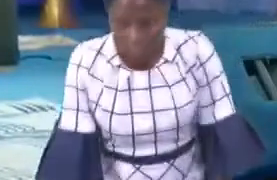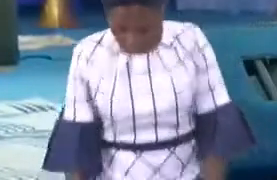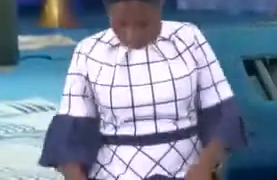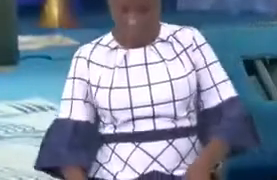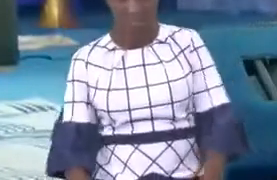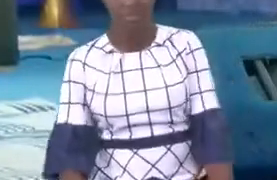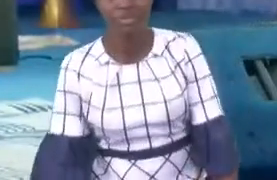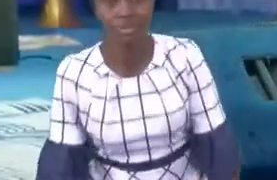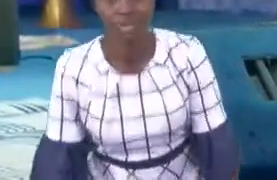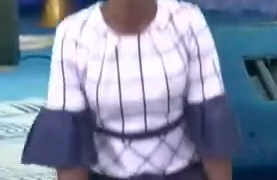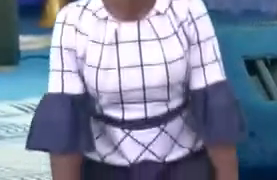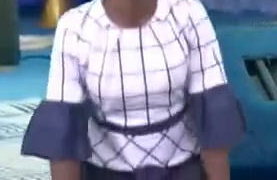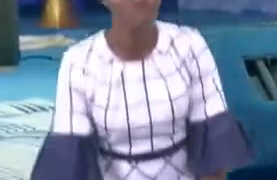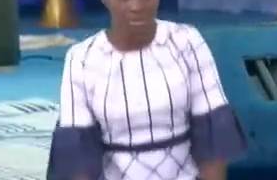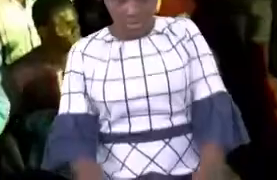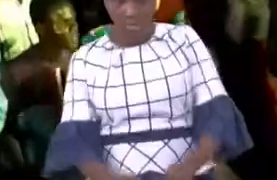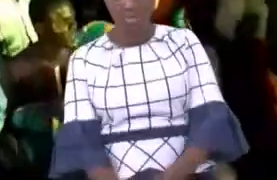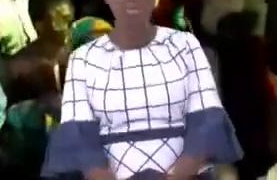Praise the Lord.